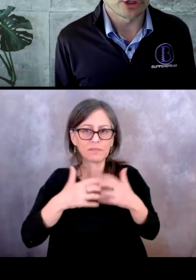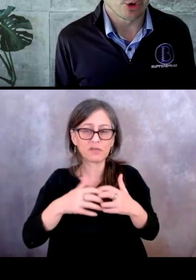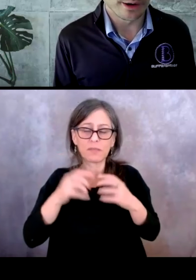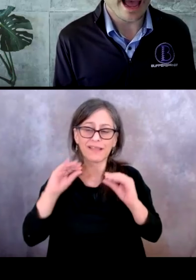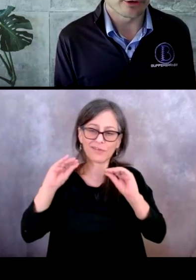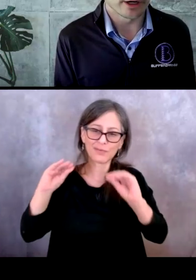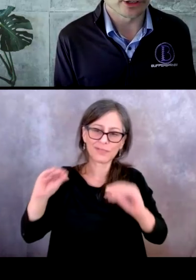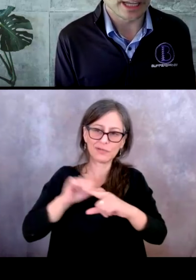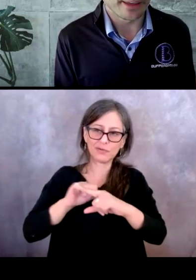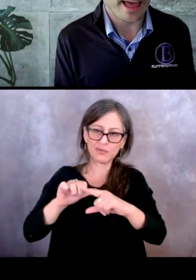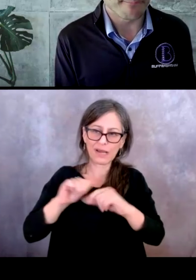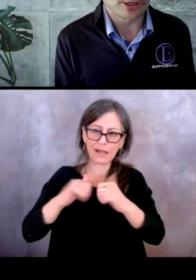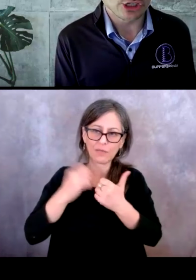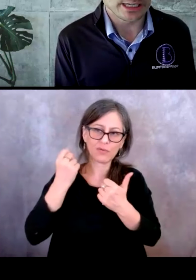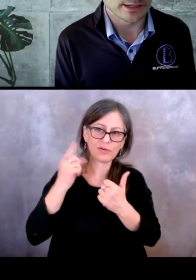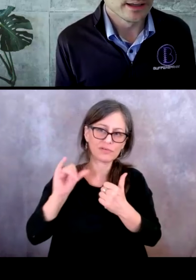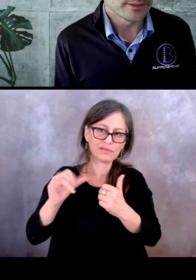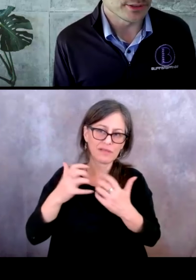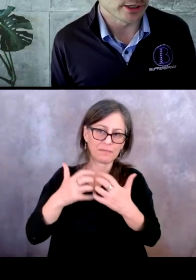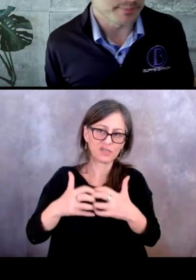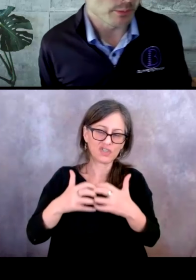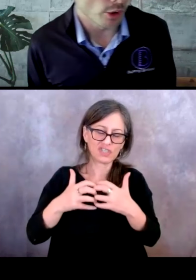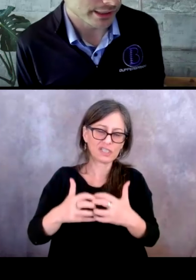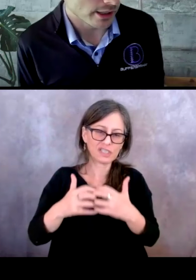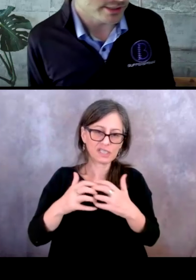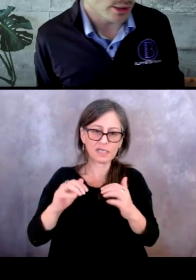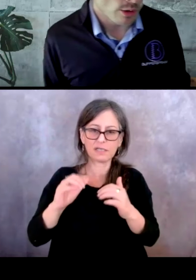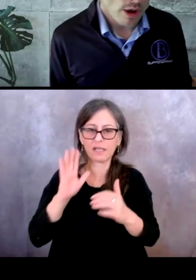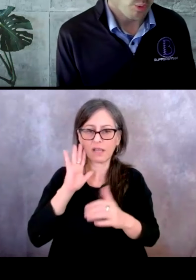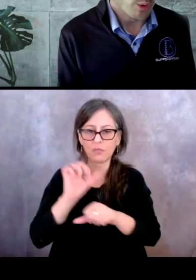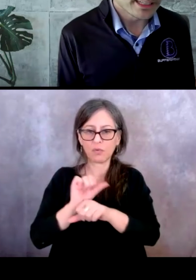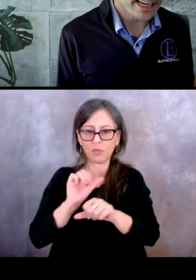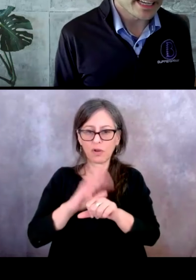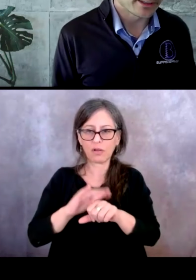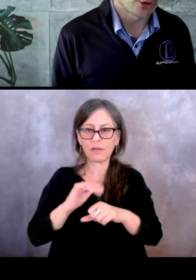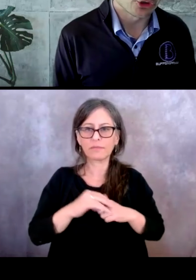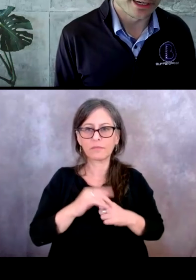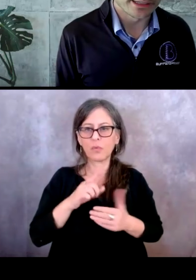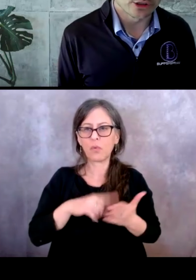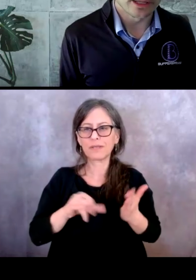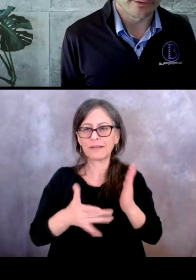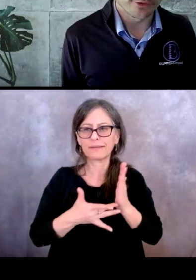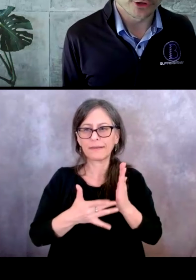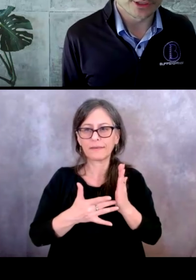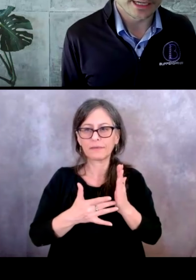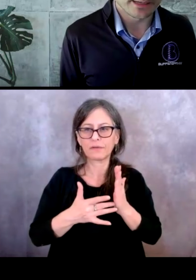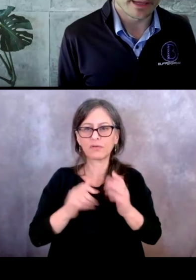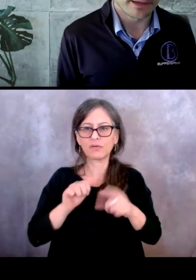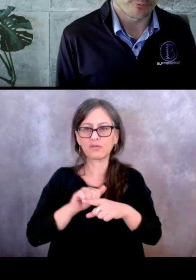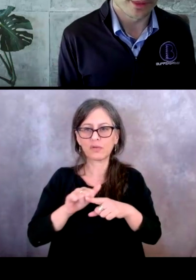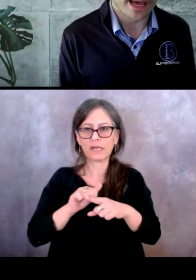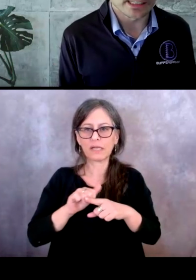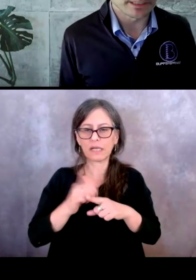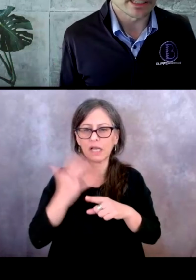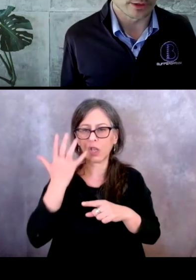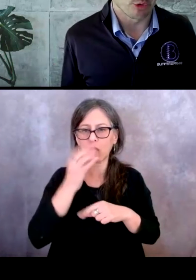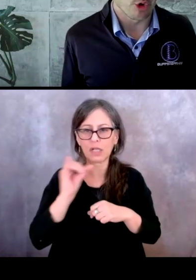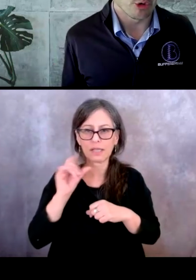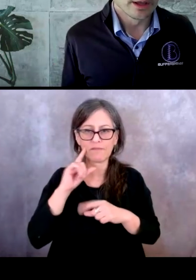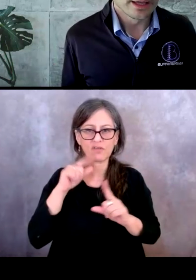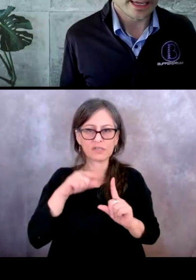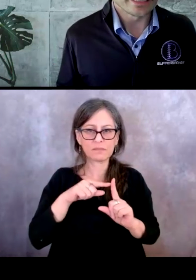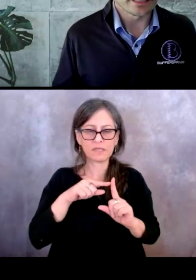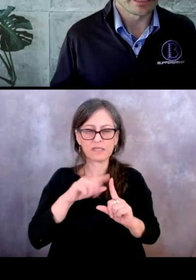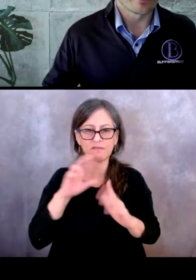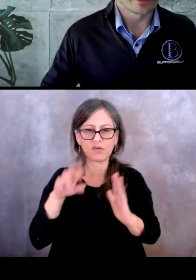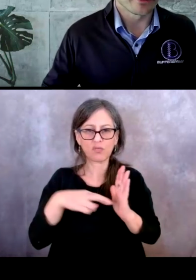that individual on how to understand that machine that they're going to be working on. So what does that technical training look like for your team and for that specific